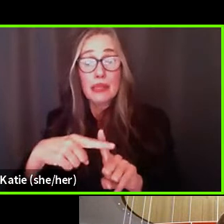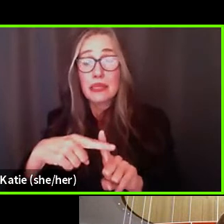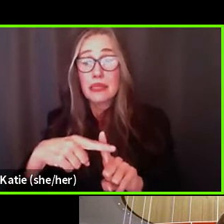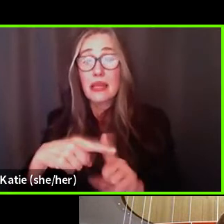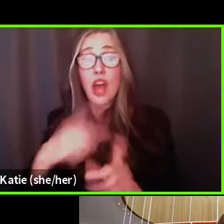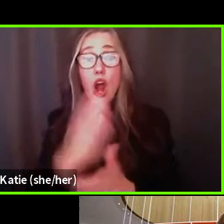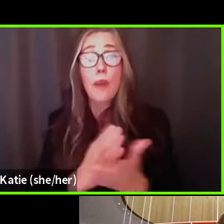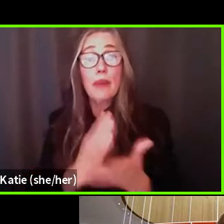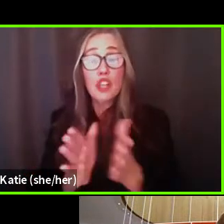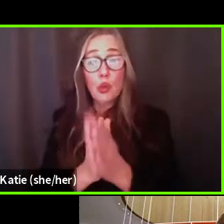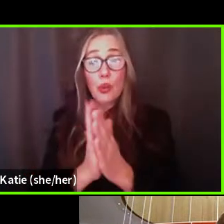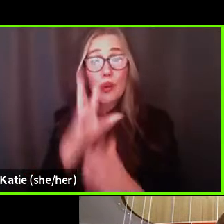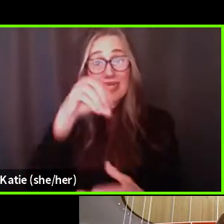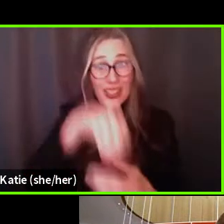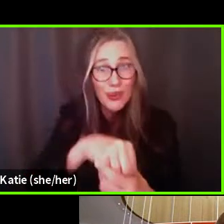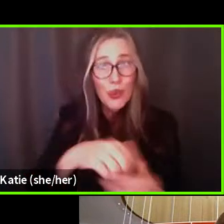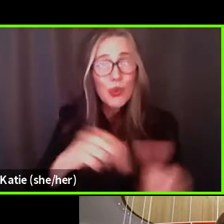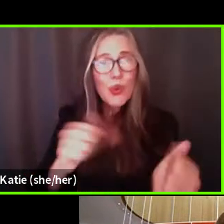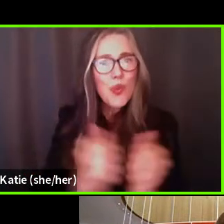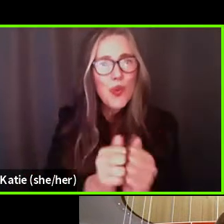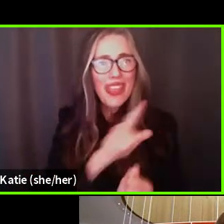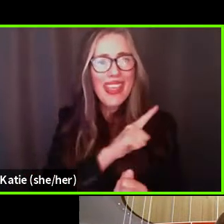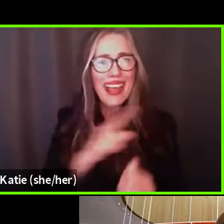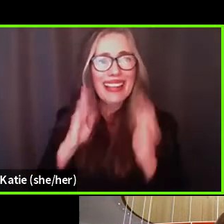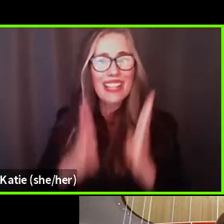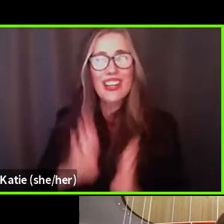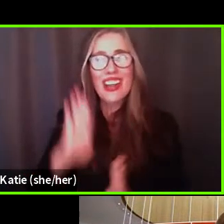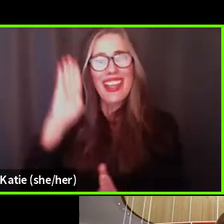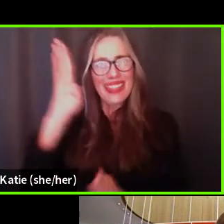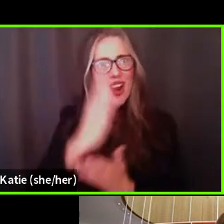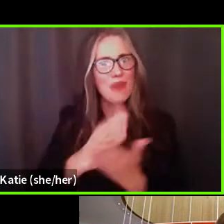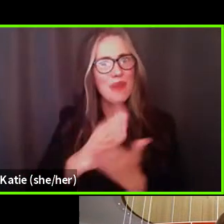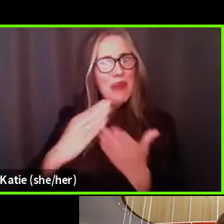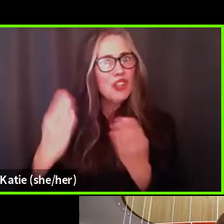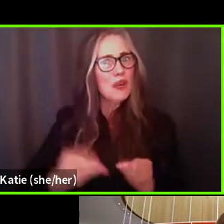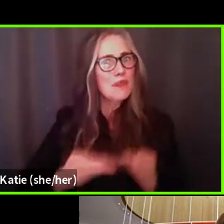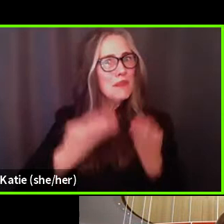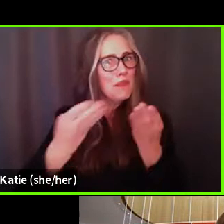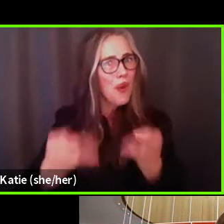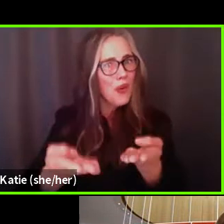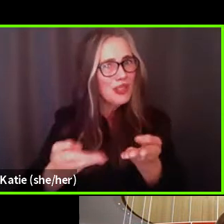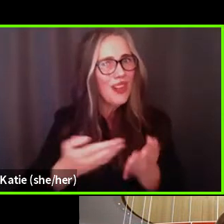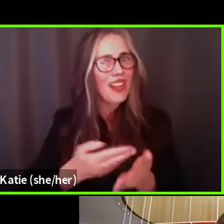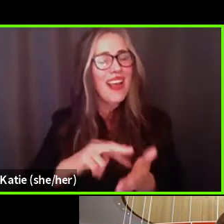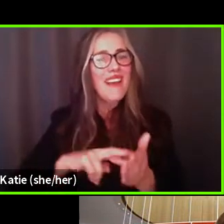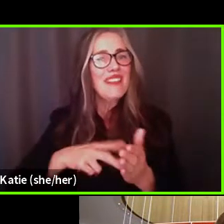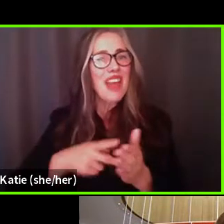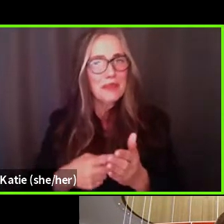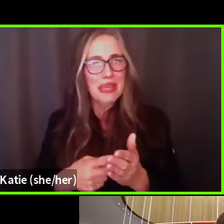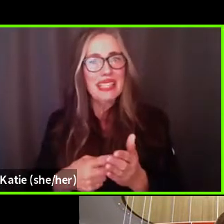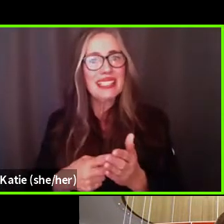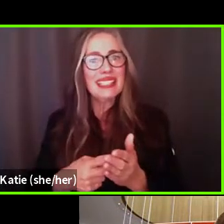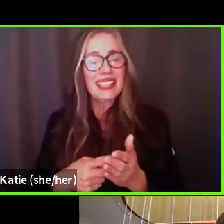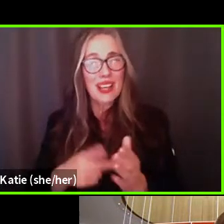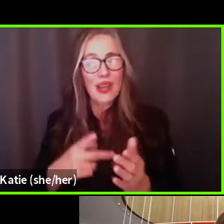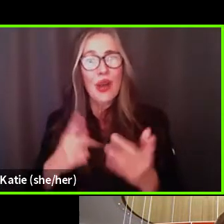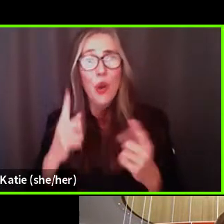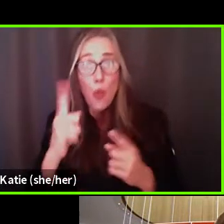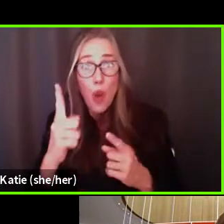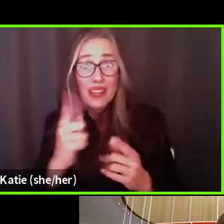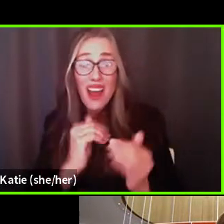legislature's budget proposal and so what this means is that we have for our budget request past one of the biggest